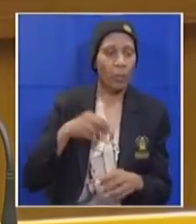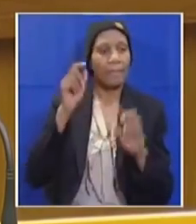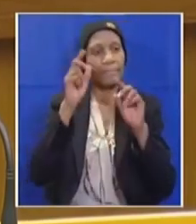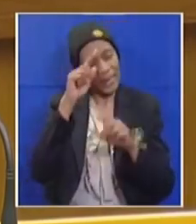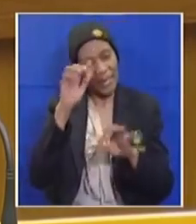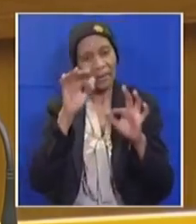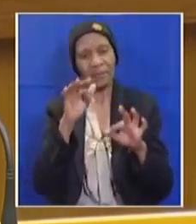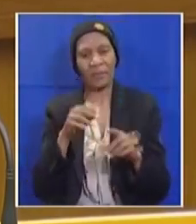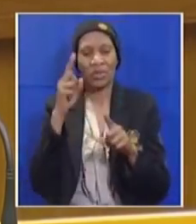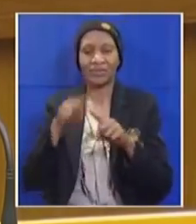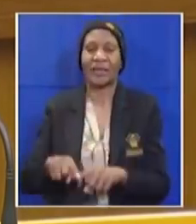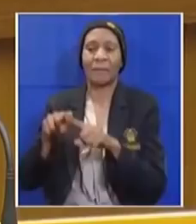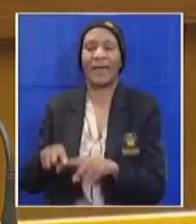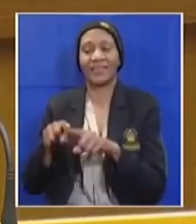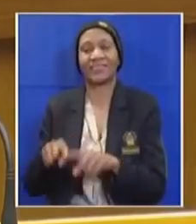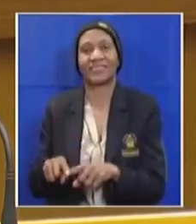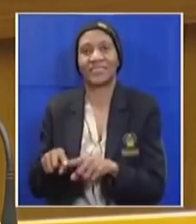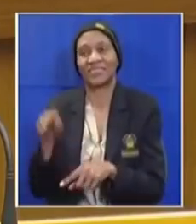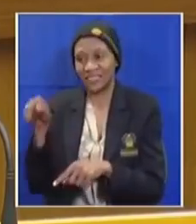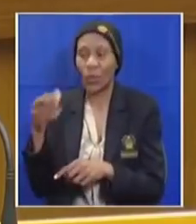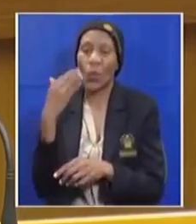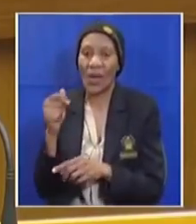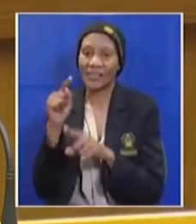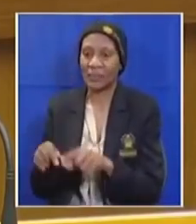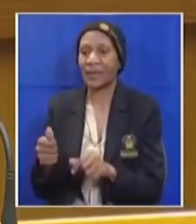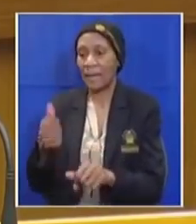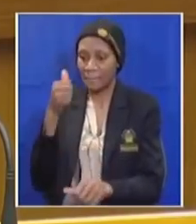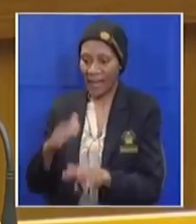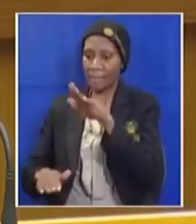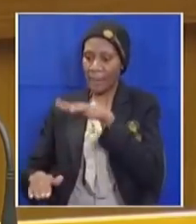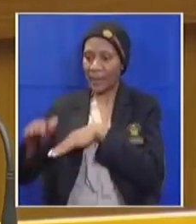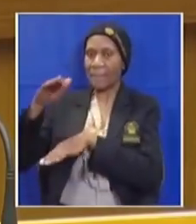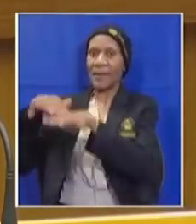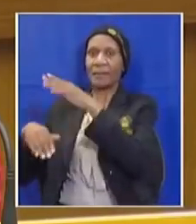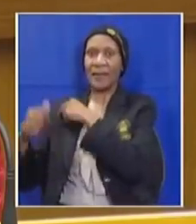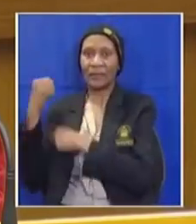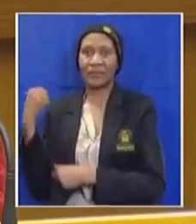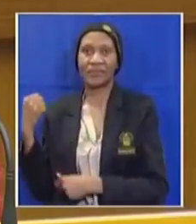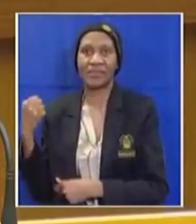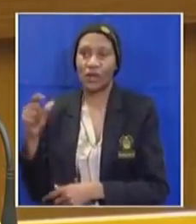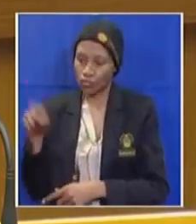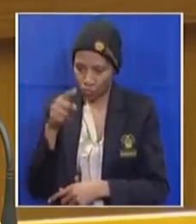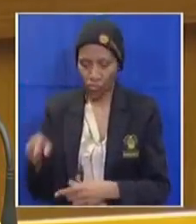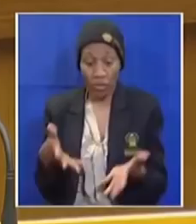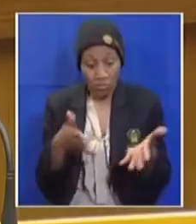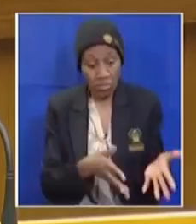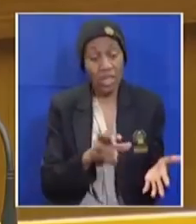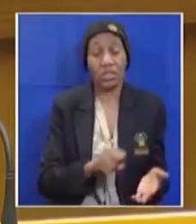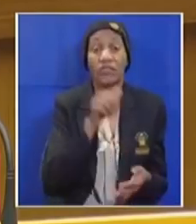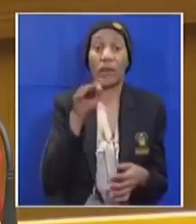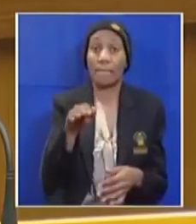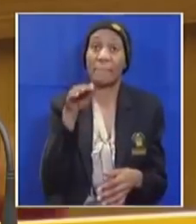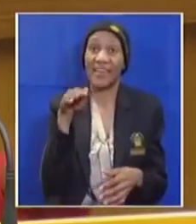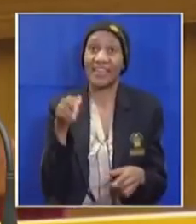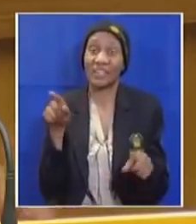depend on them and go back and back and back, which is wrong. Here in South Africa, banks are